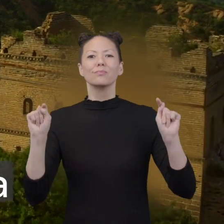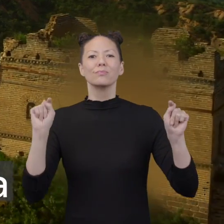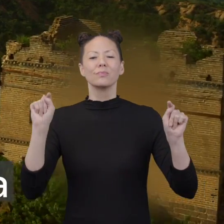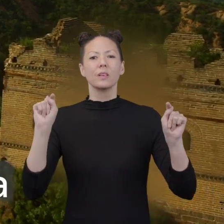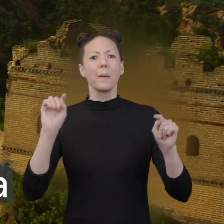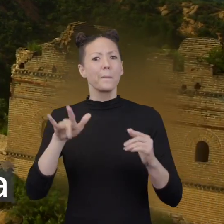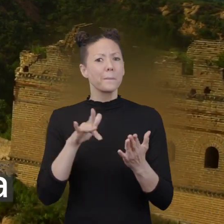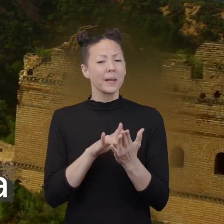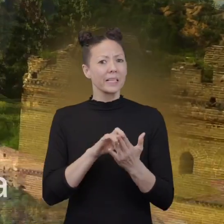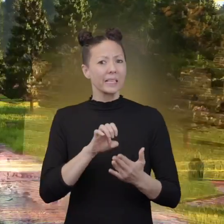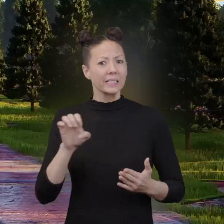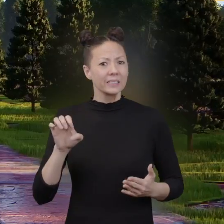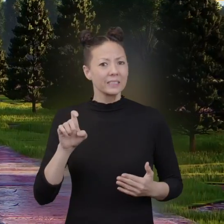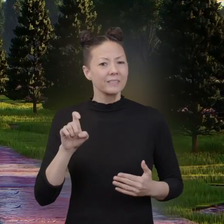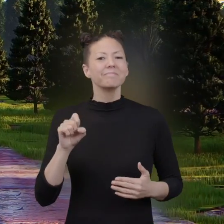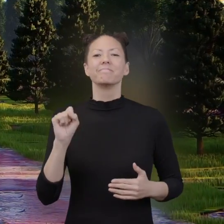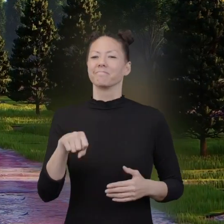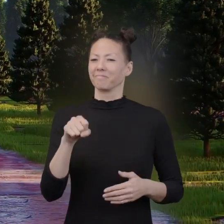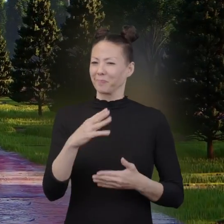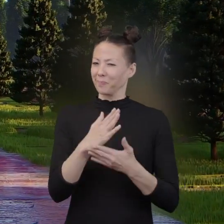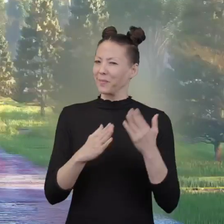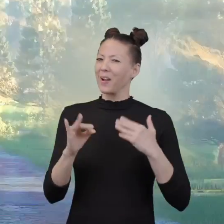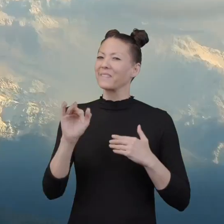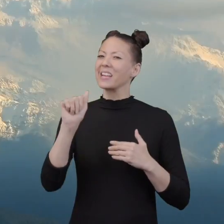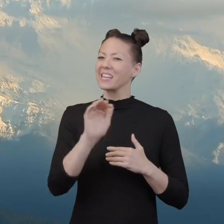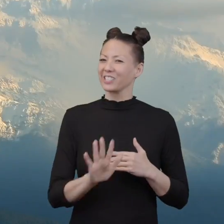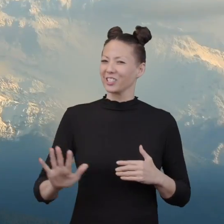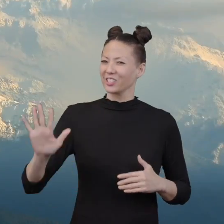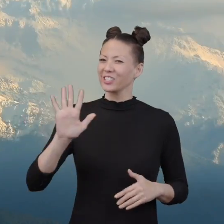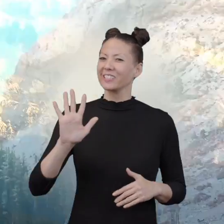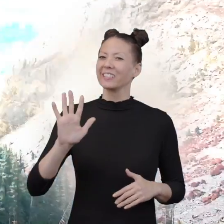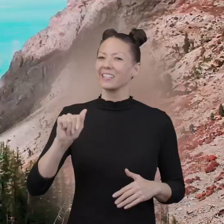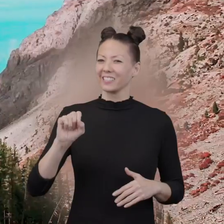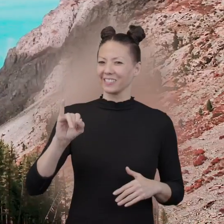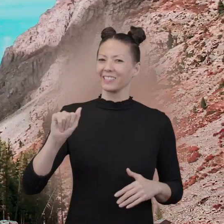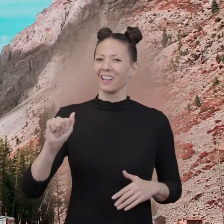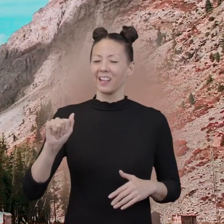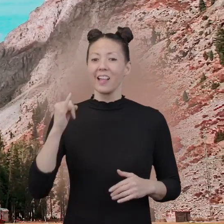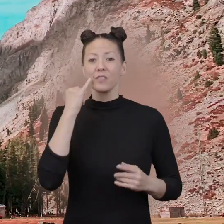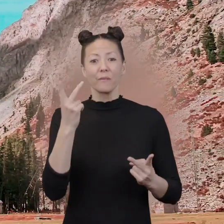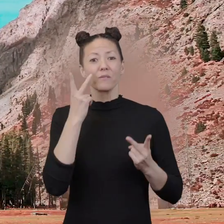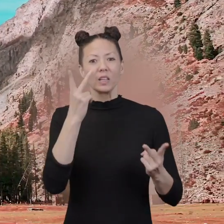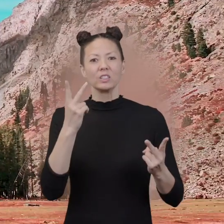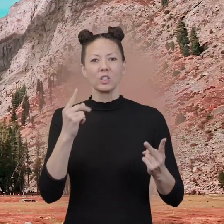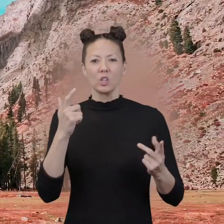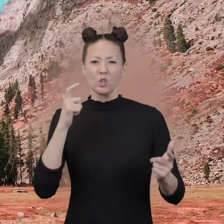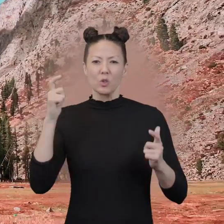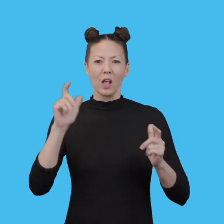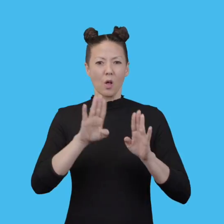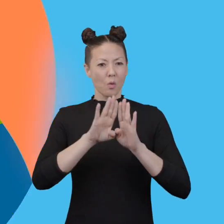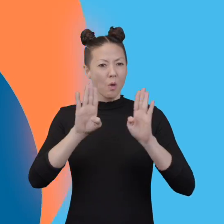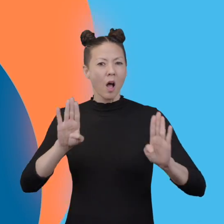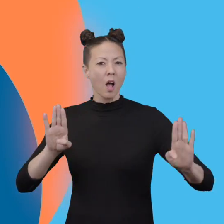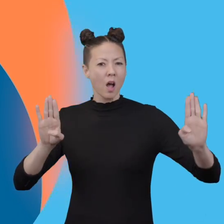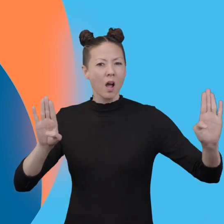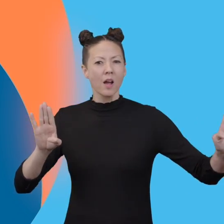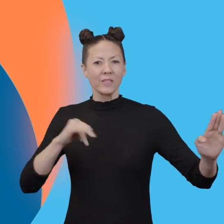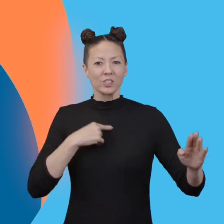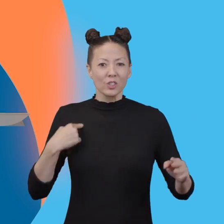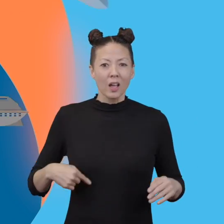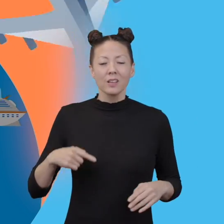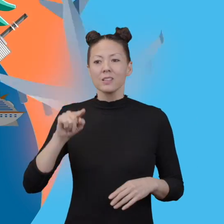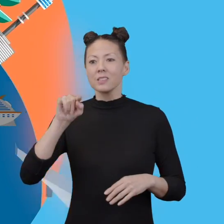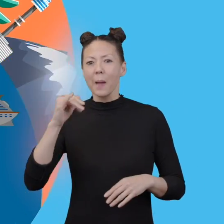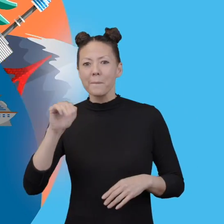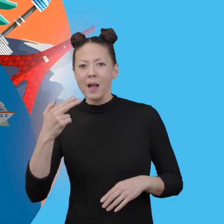the Great Wall of China, the Taj Mahal, Mount Everest, or the Swat Valley in Pakistan, then you've been to